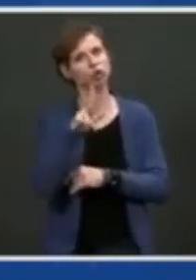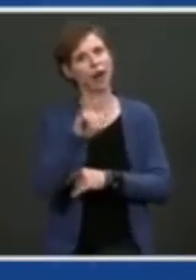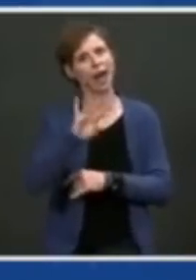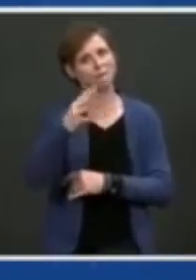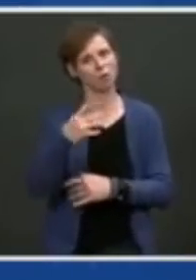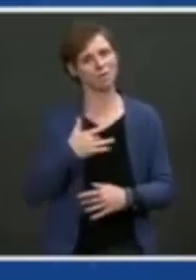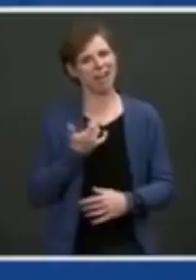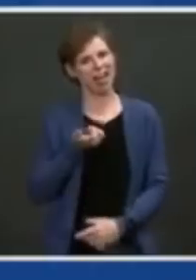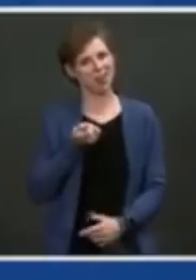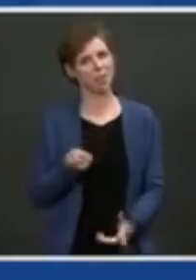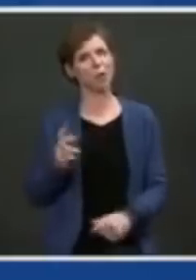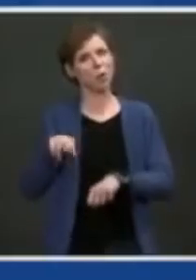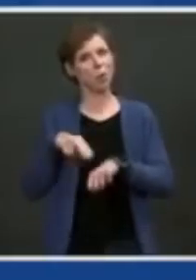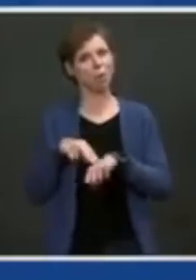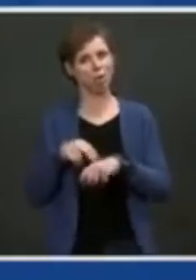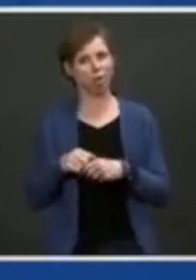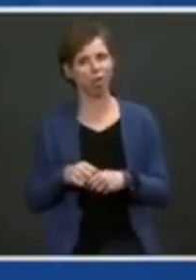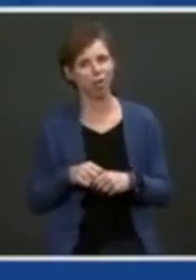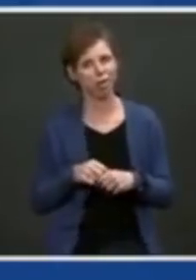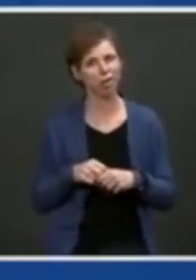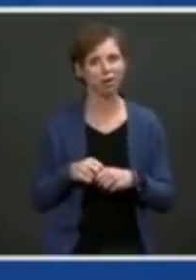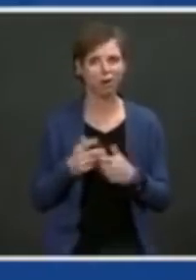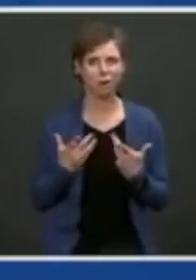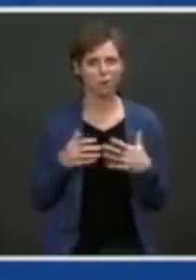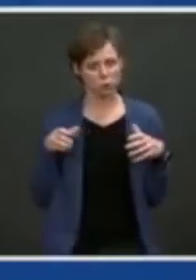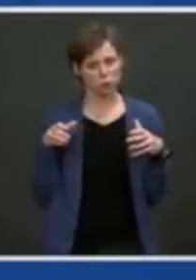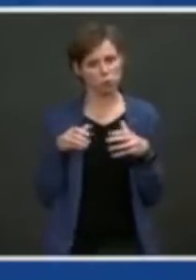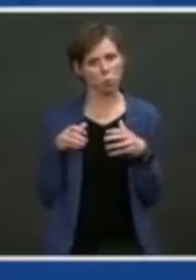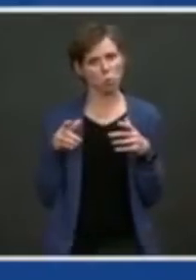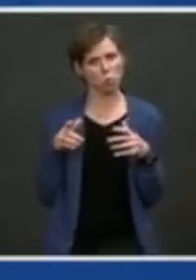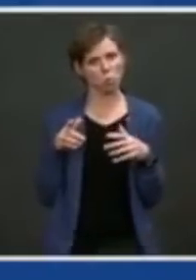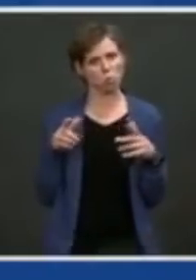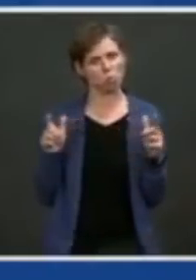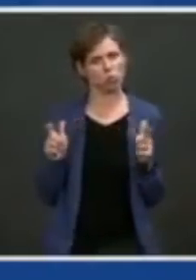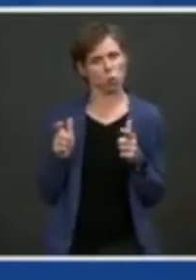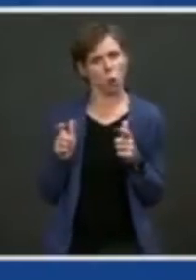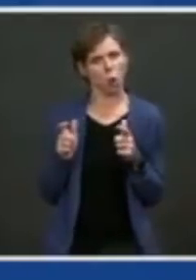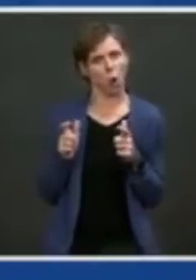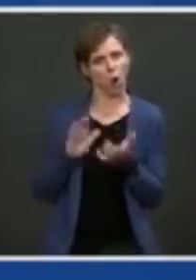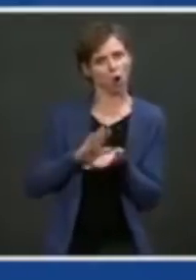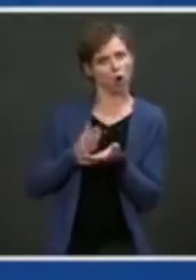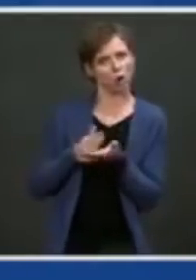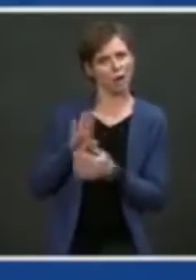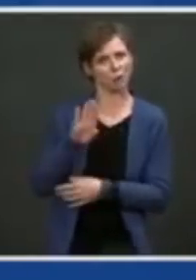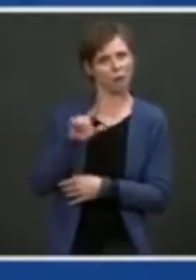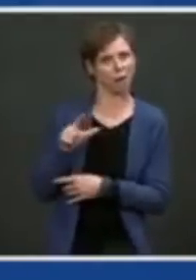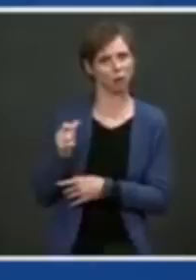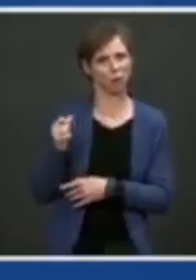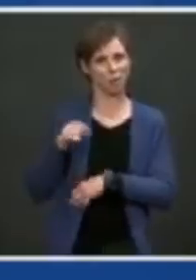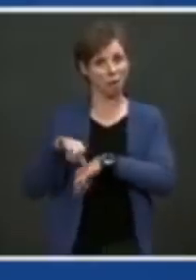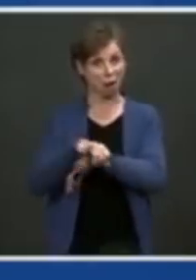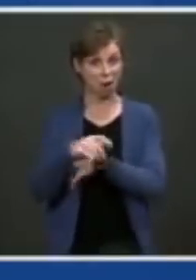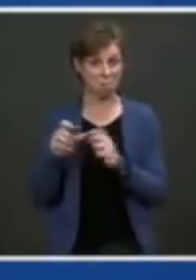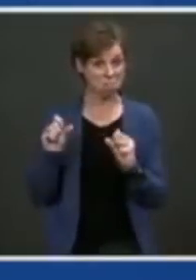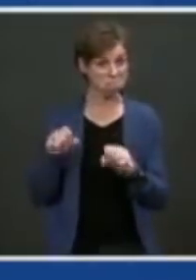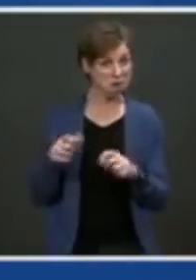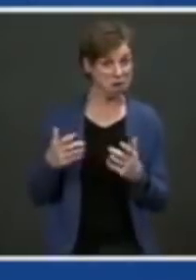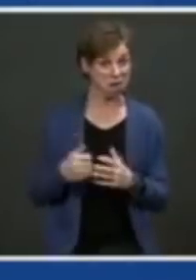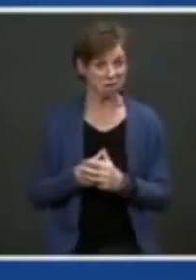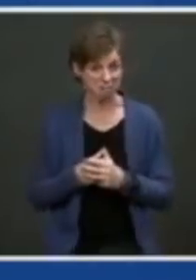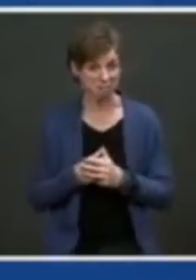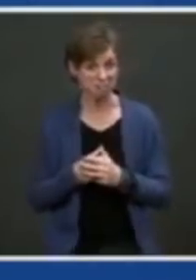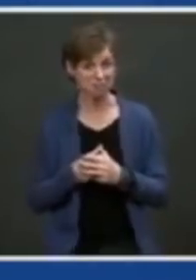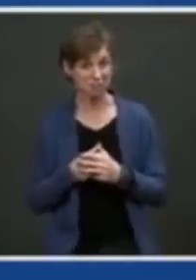normal, with small groups able to gather for cookouts in backyards, and when we where we begin to declare